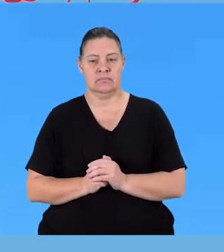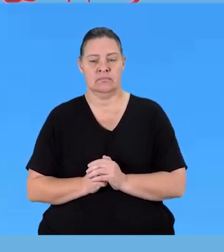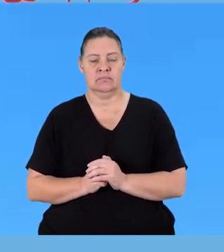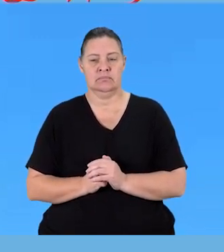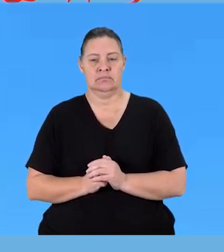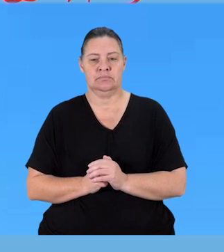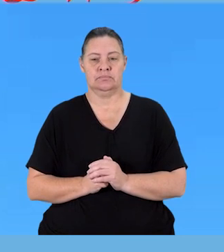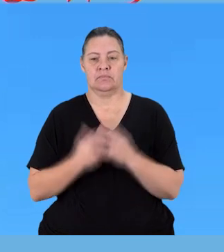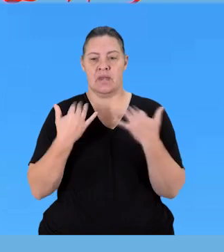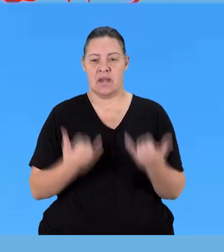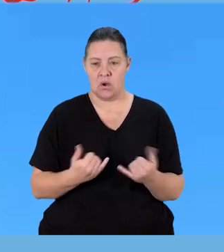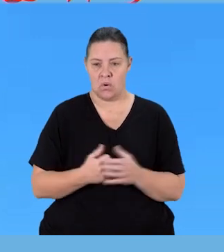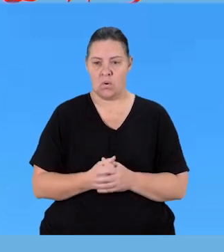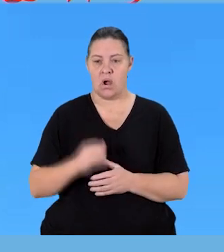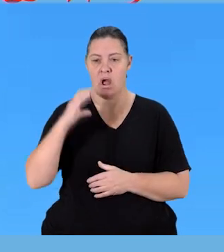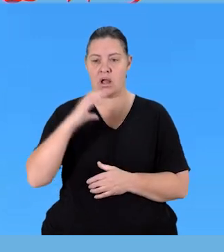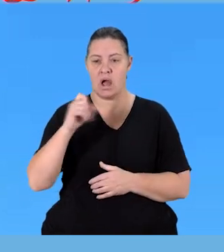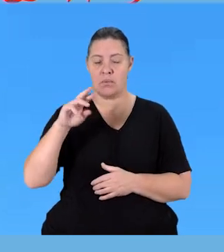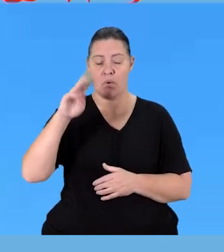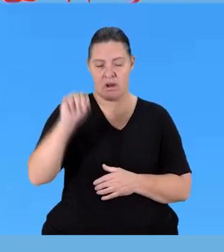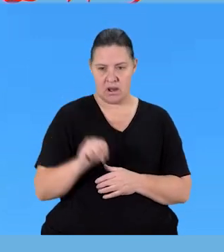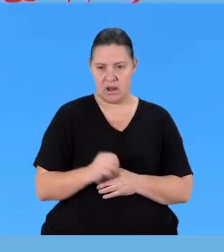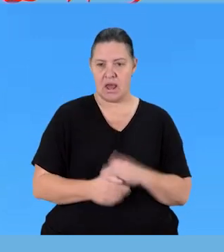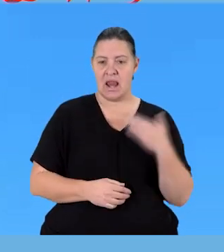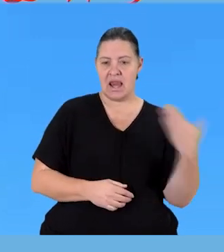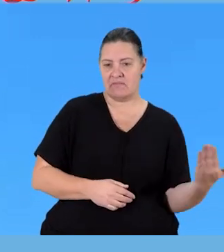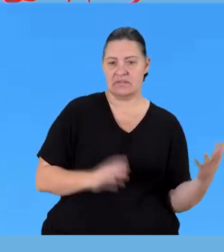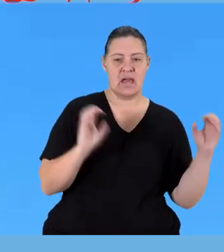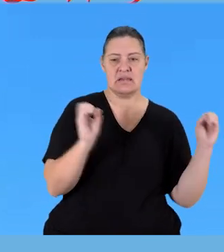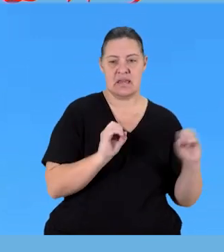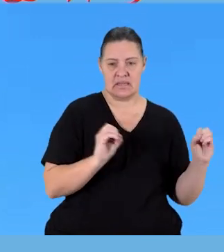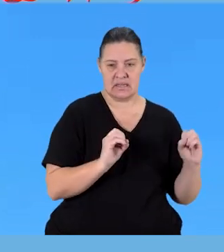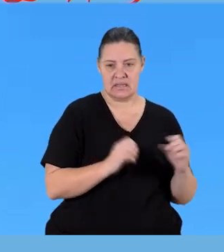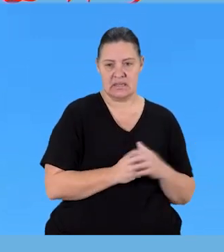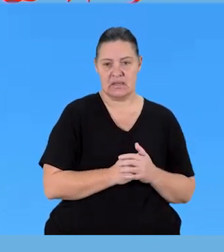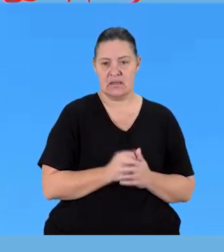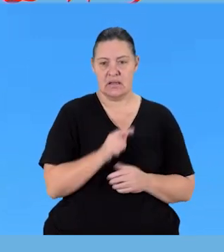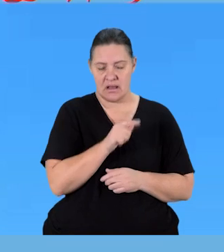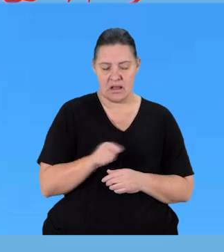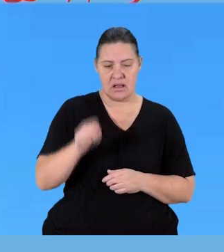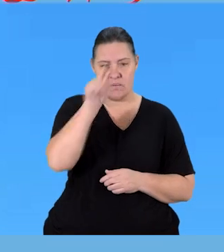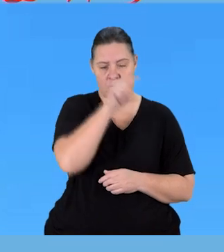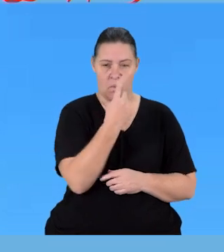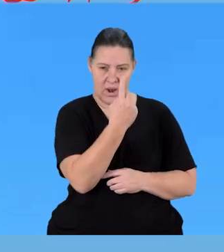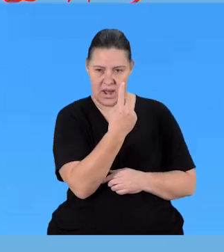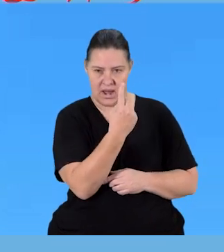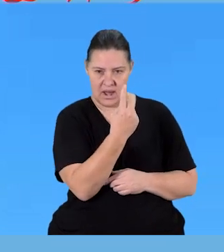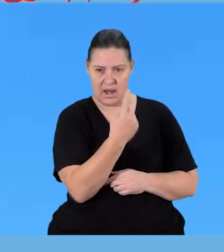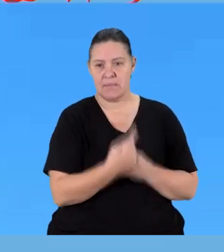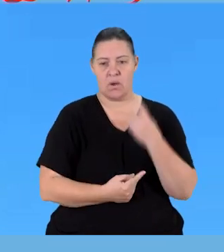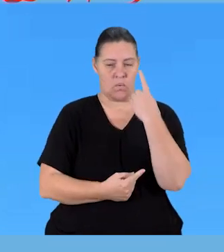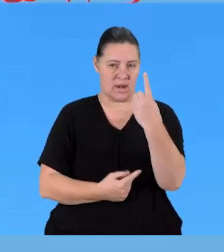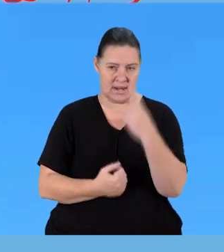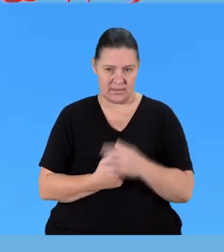Then carbons. Left-hand side, we don't have any carbons here, and our carbon is only this one here. So it's only just the